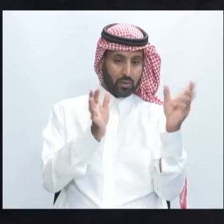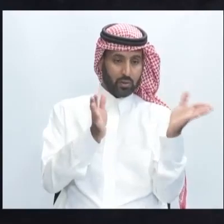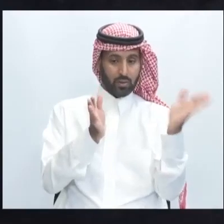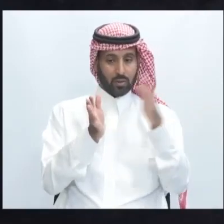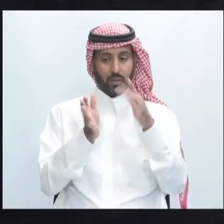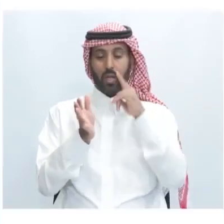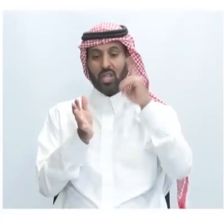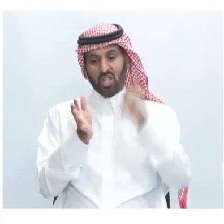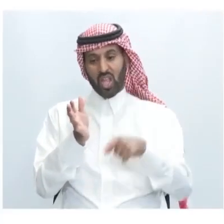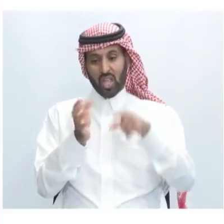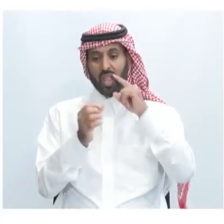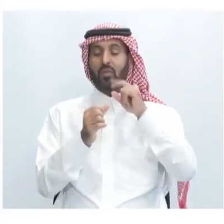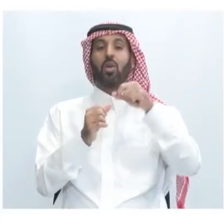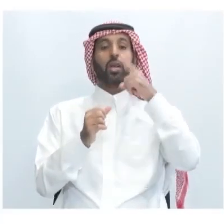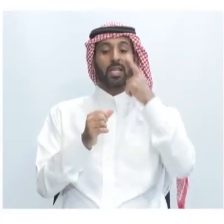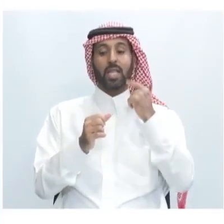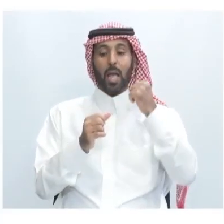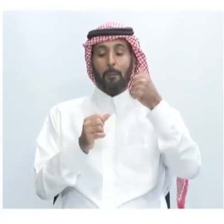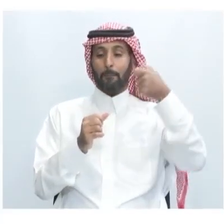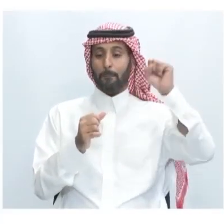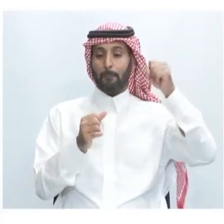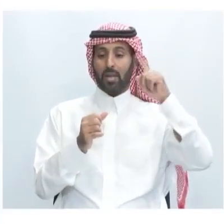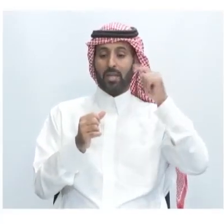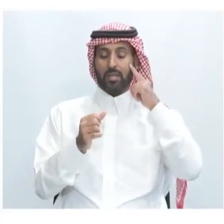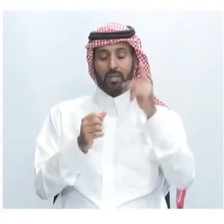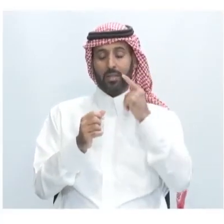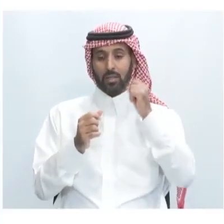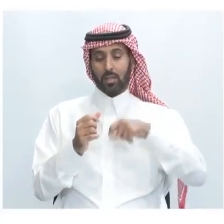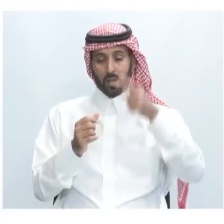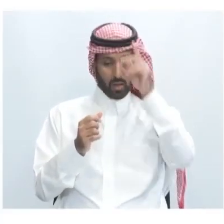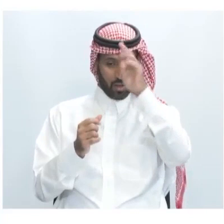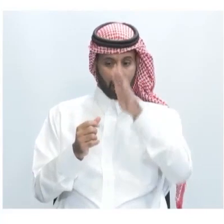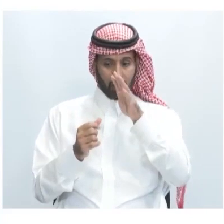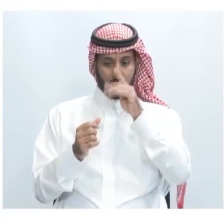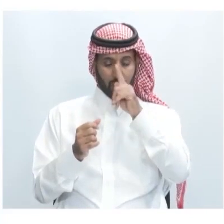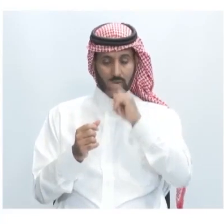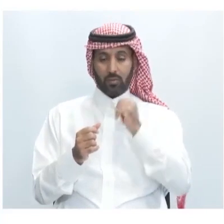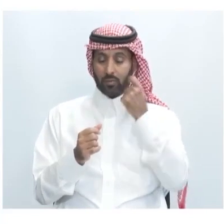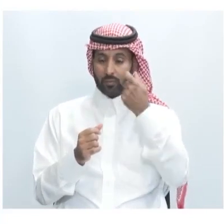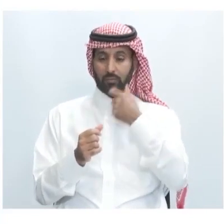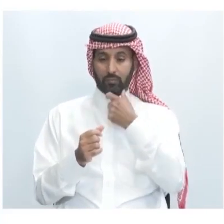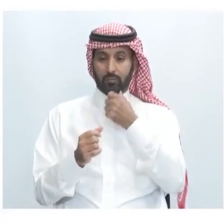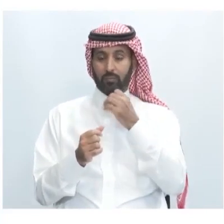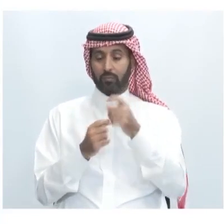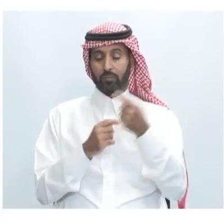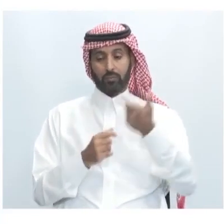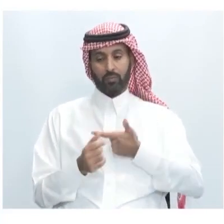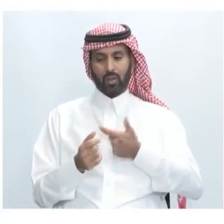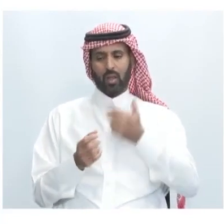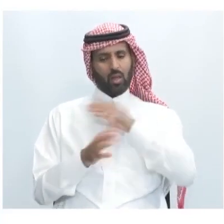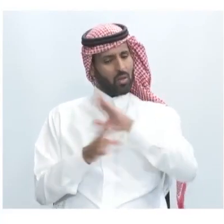one, days of the week, Saturday, Sunday, Monday, and the months, when you say January, February of the